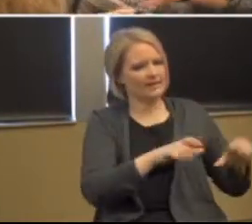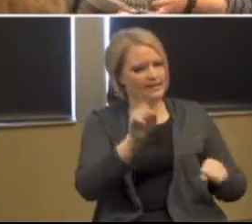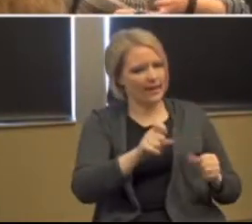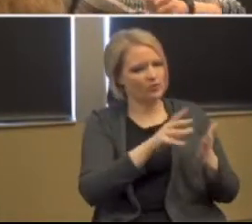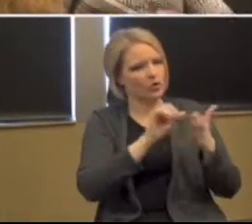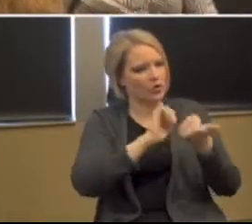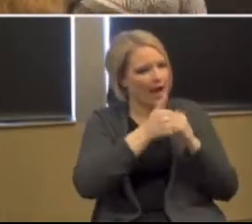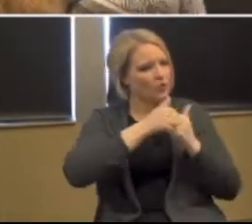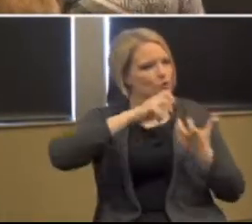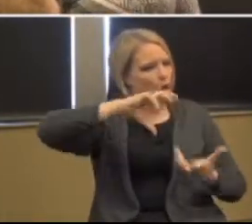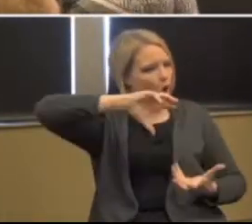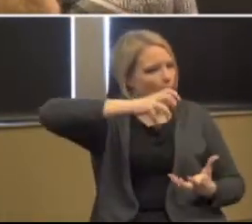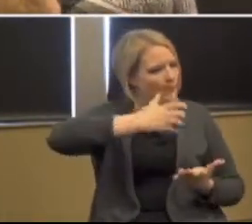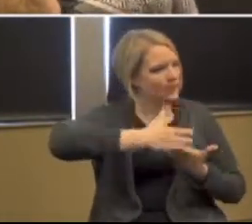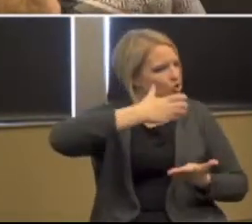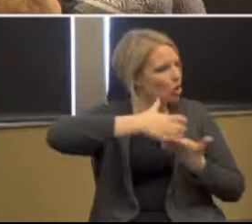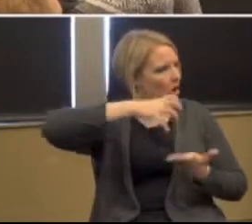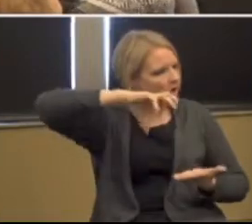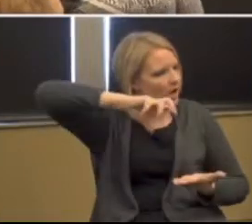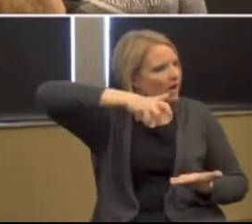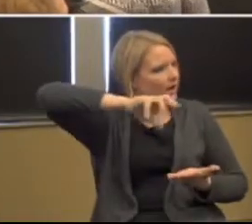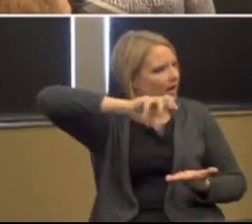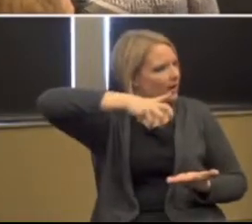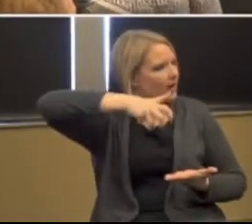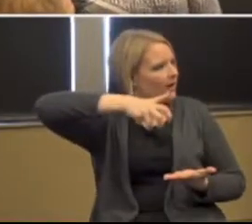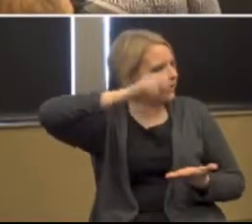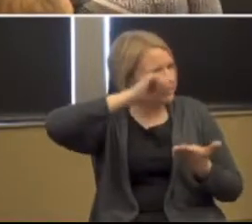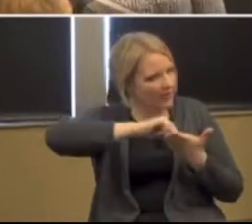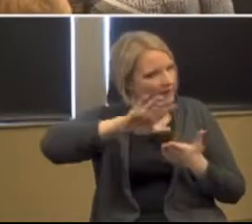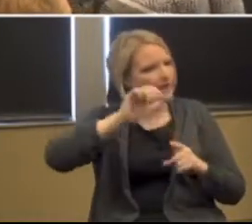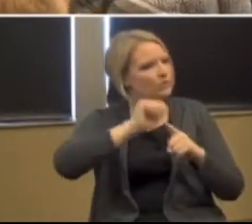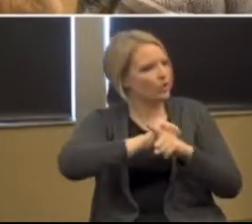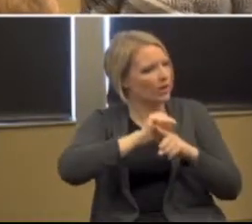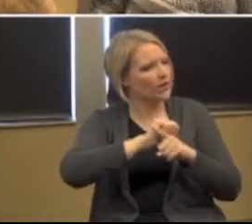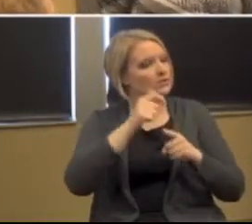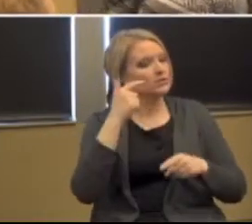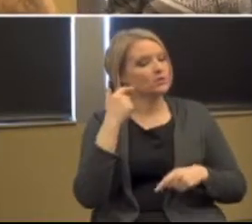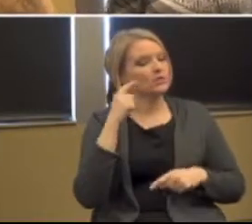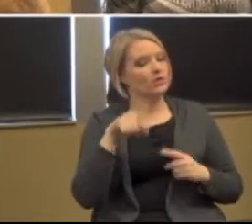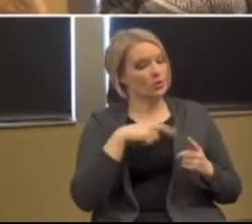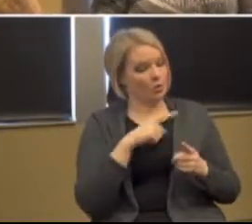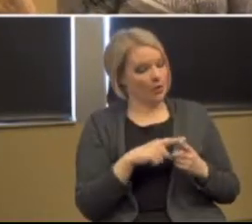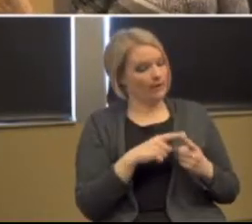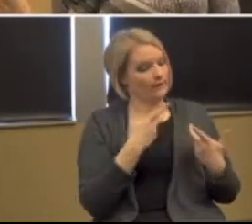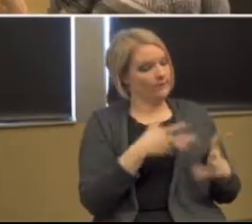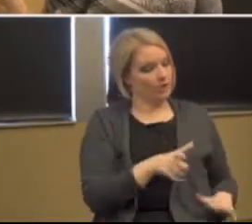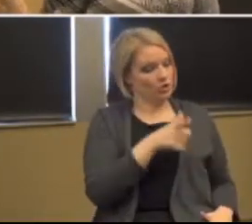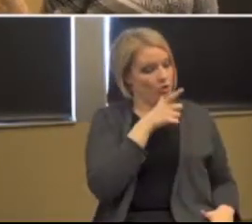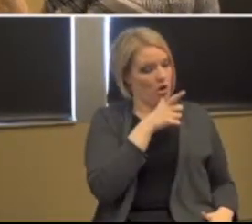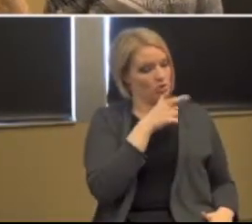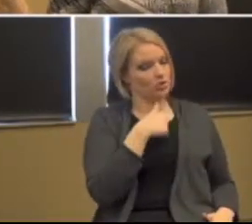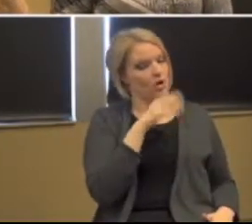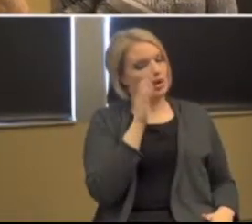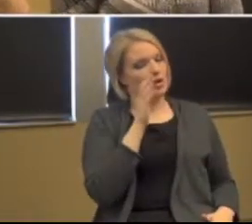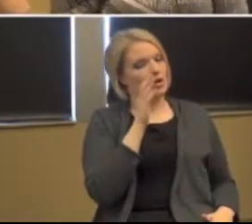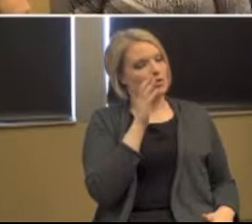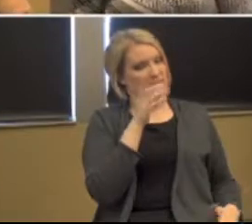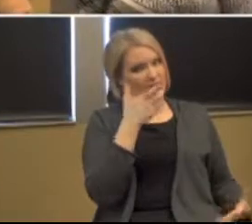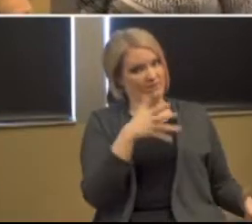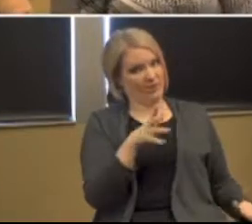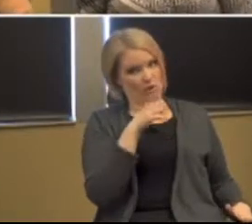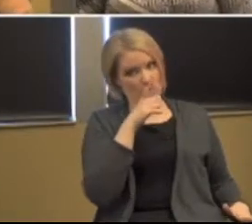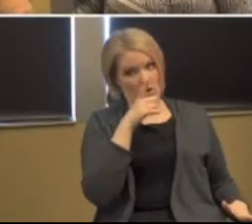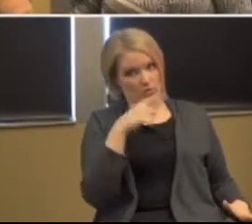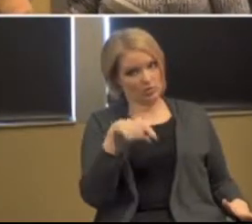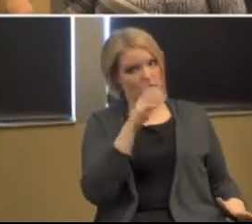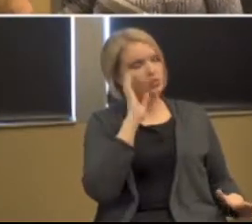to open a jar. And there are all kinds of things. We'll walk over there when we come back from lunch and just kind of show you some examples